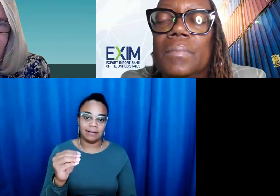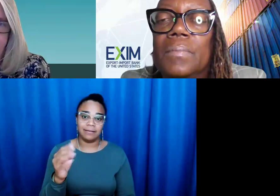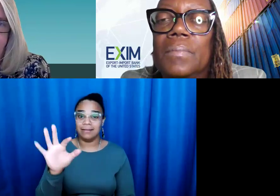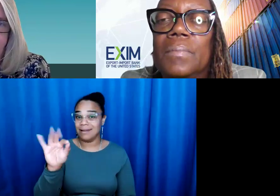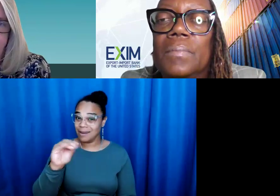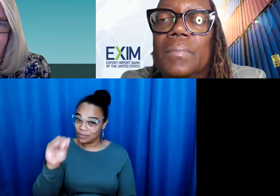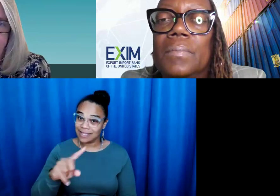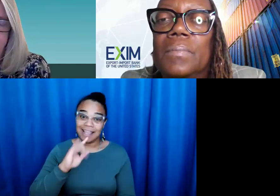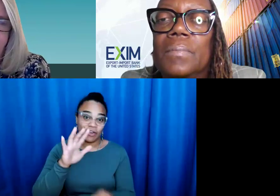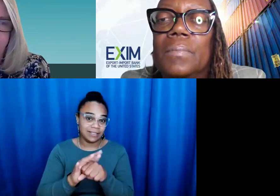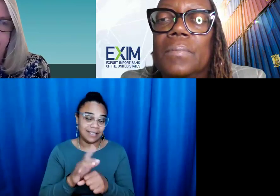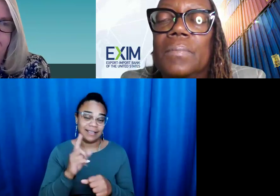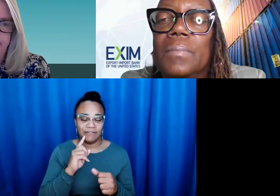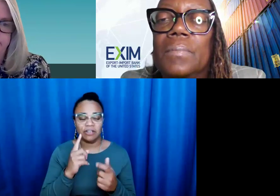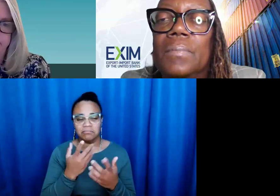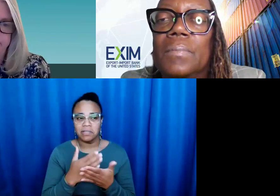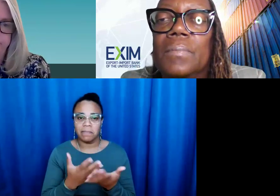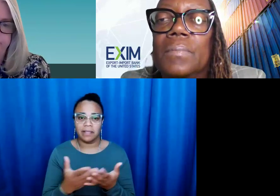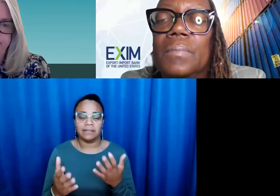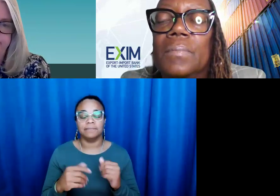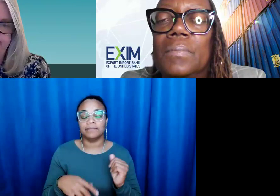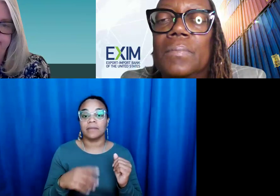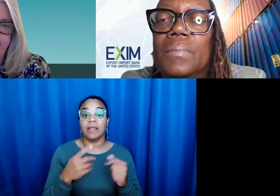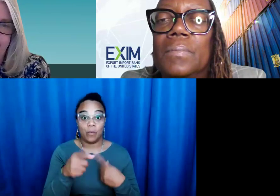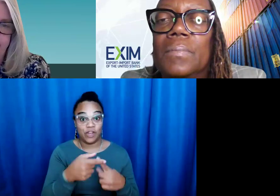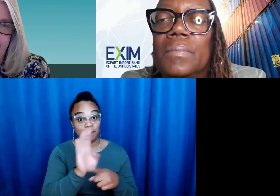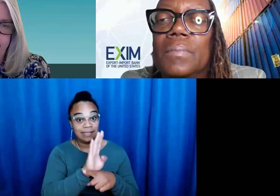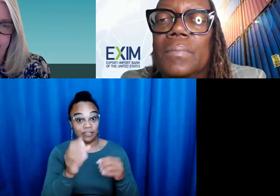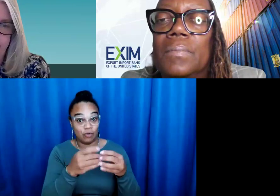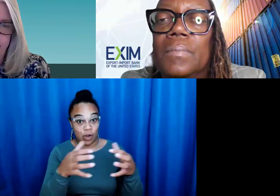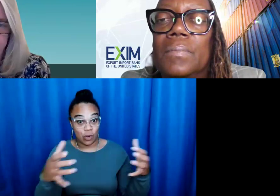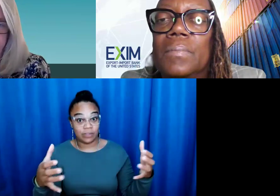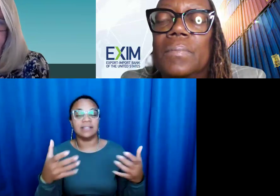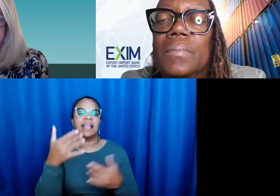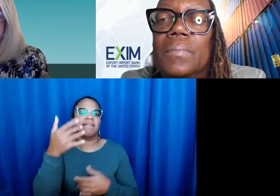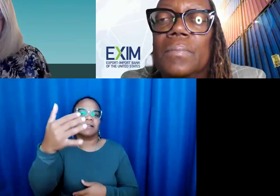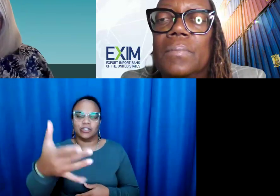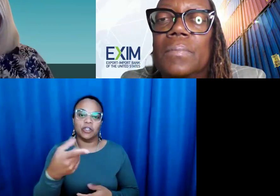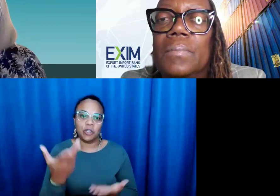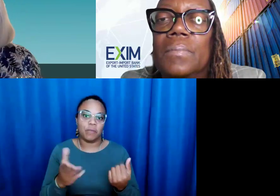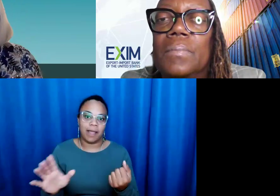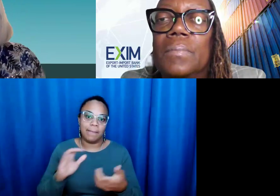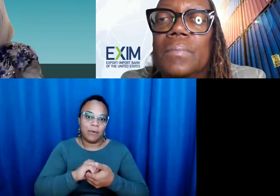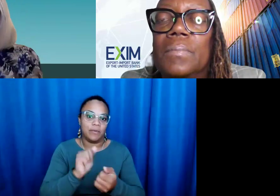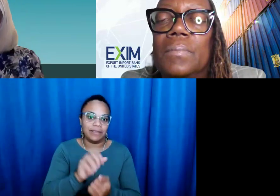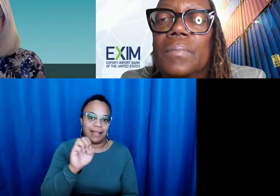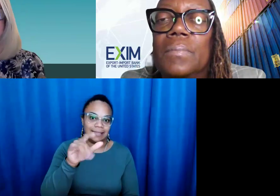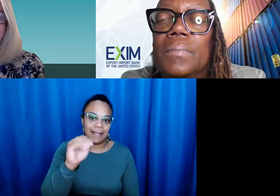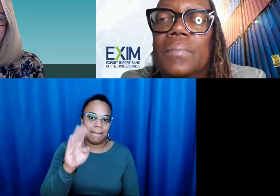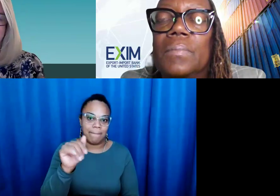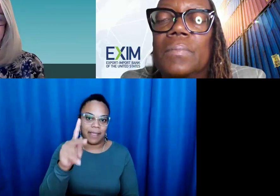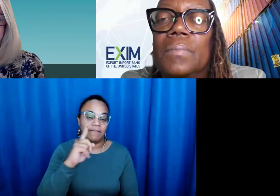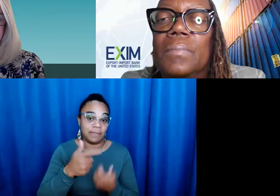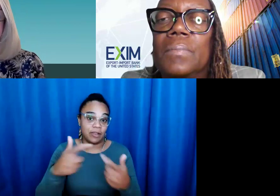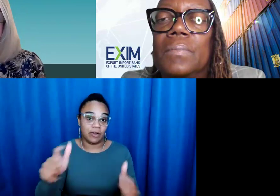on certain things. And as you grow, you might be moving on to the EXIM Bank for some of the larger ones. Or not. Maybe you go